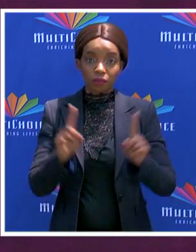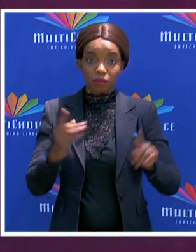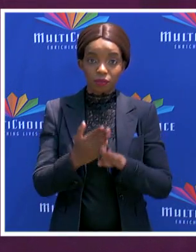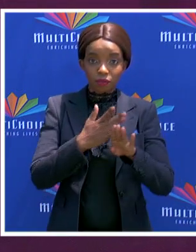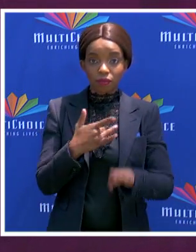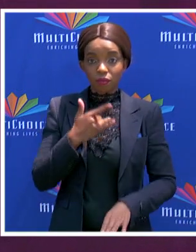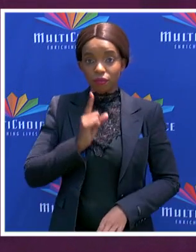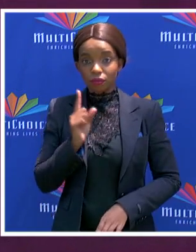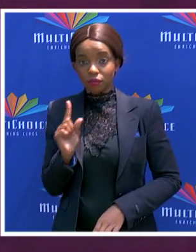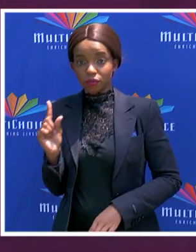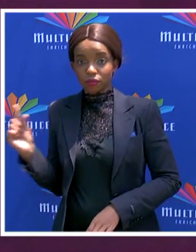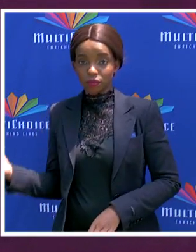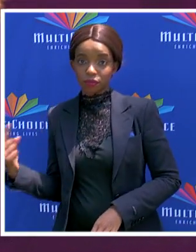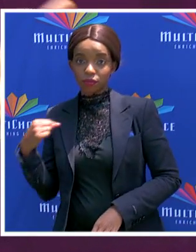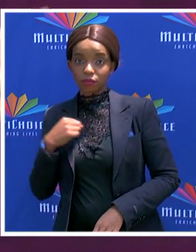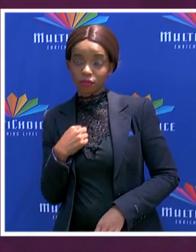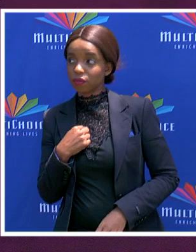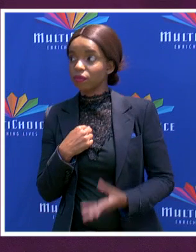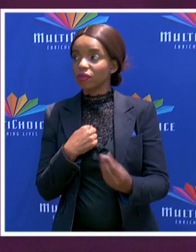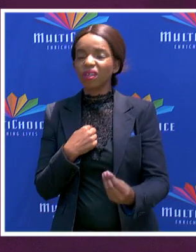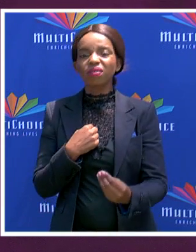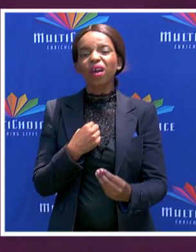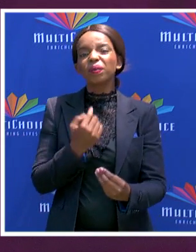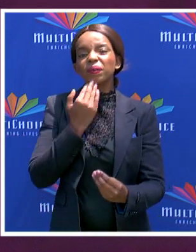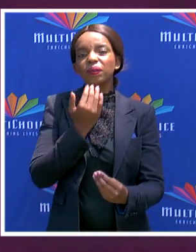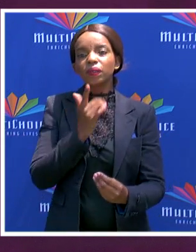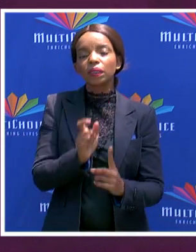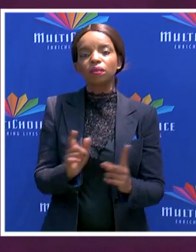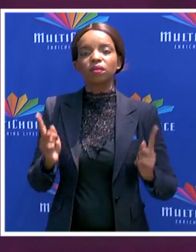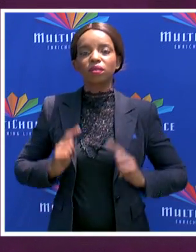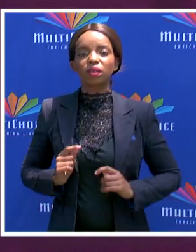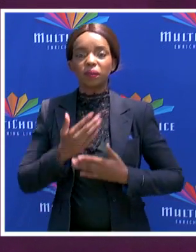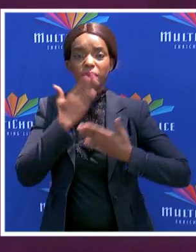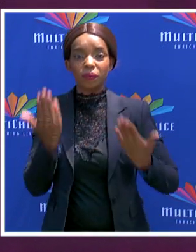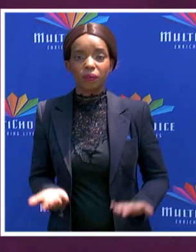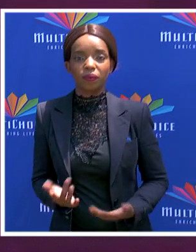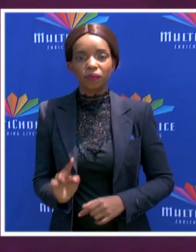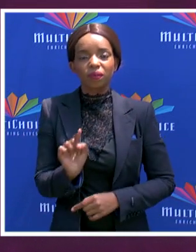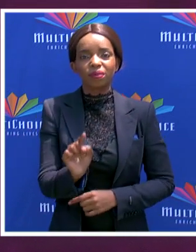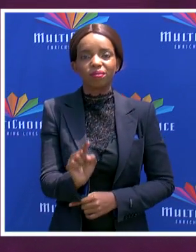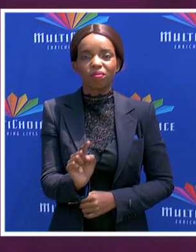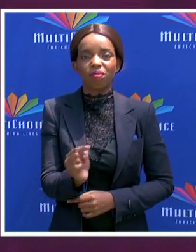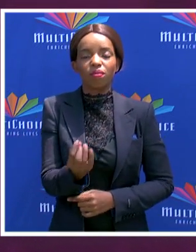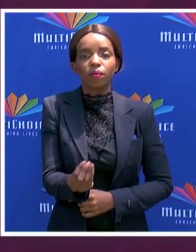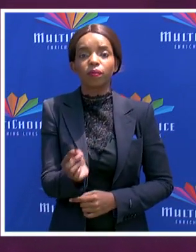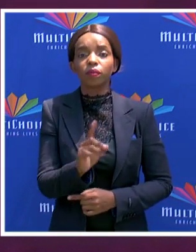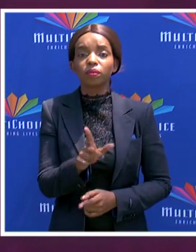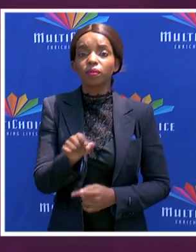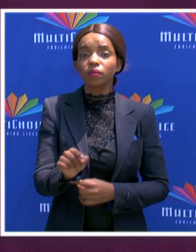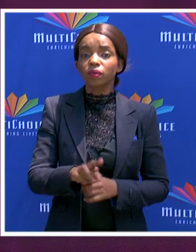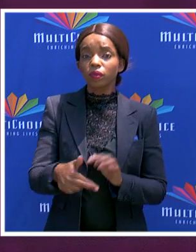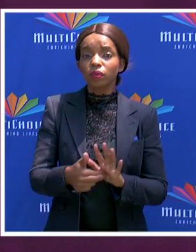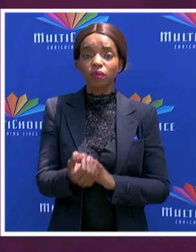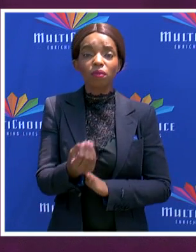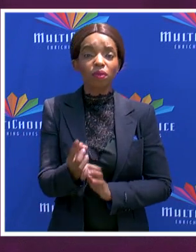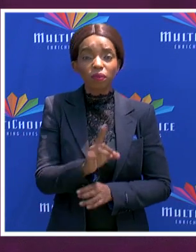Koos Becker, who started this company, guys, he started this company in 1985. It was his vision, it